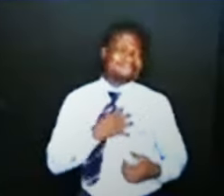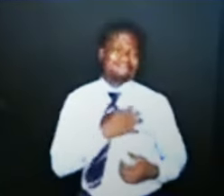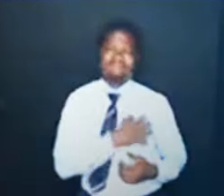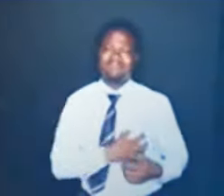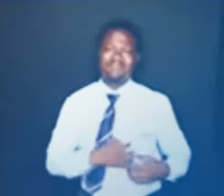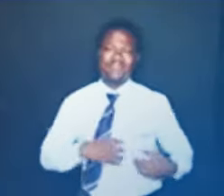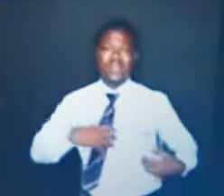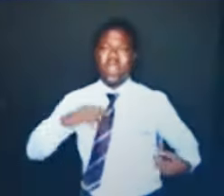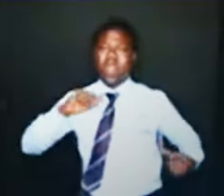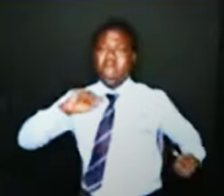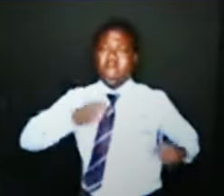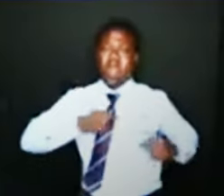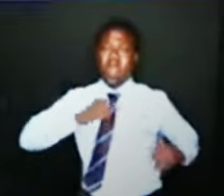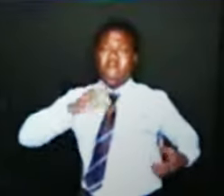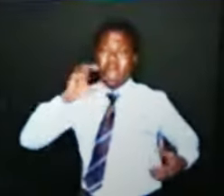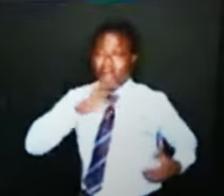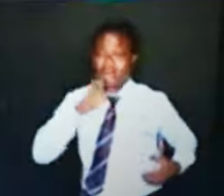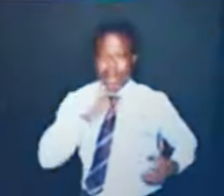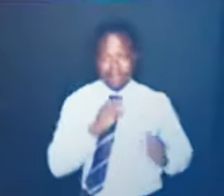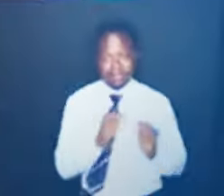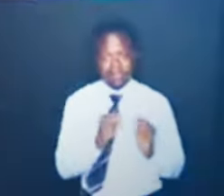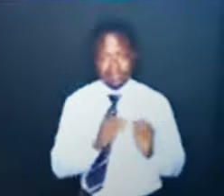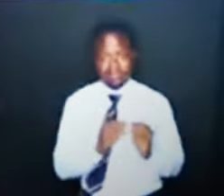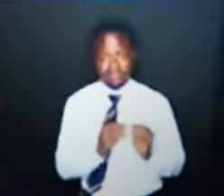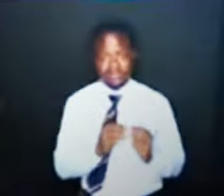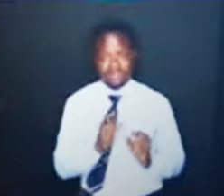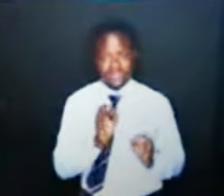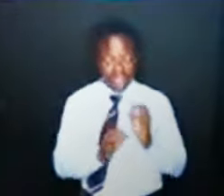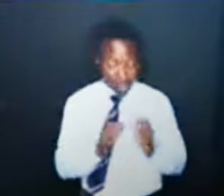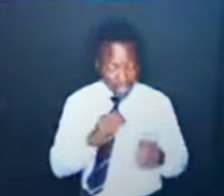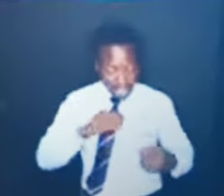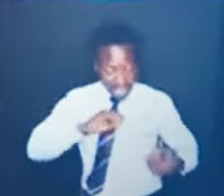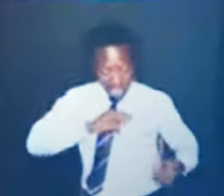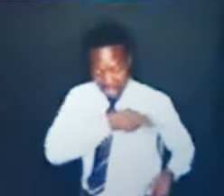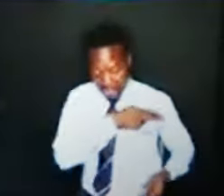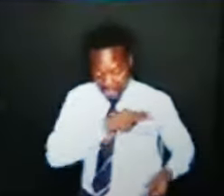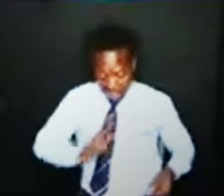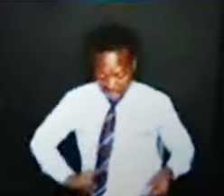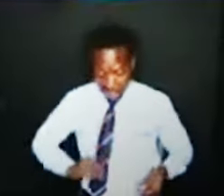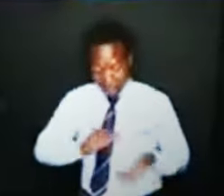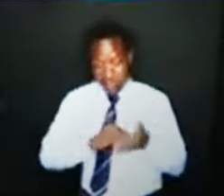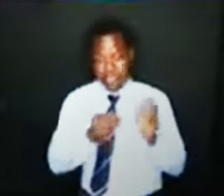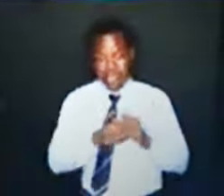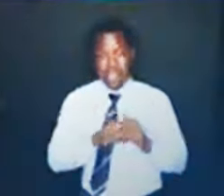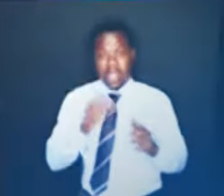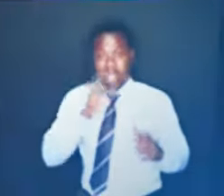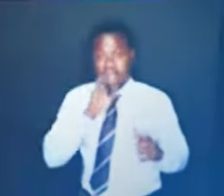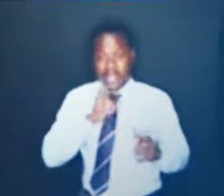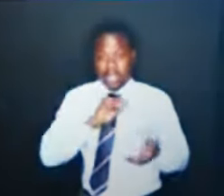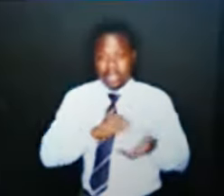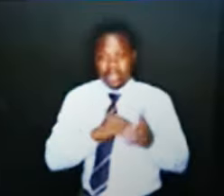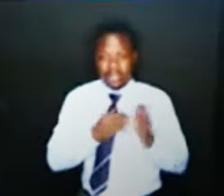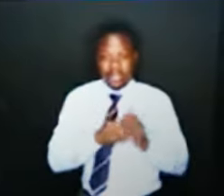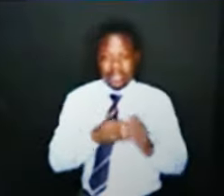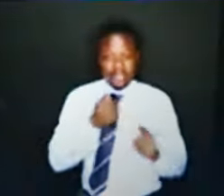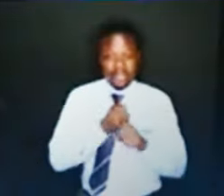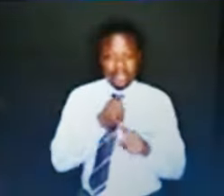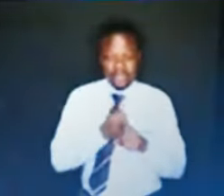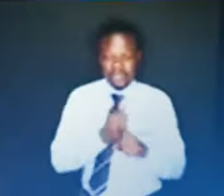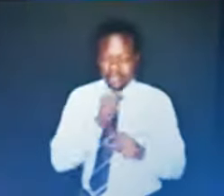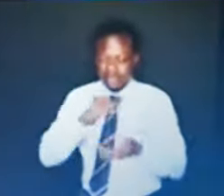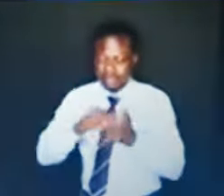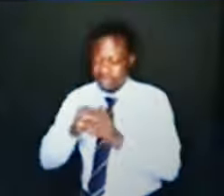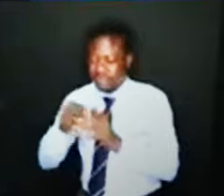my Hannah koma. Now if Hannah was irritated then the condition is the problem is not what